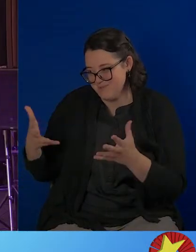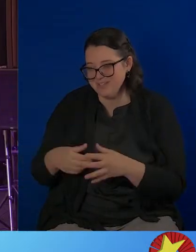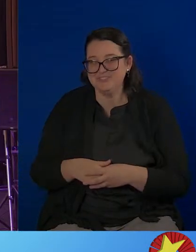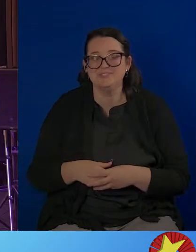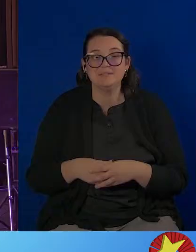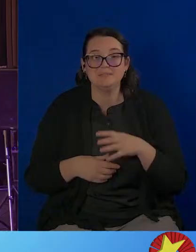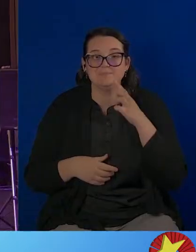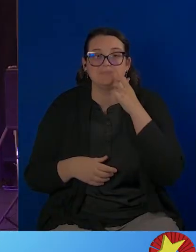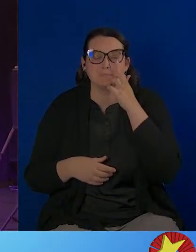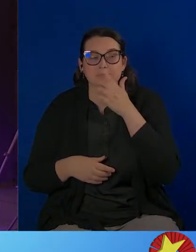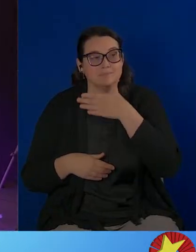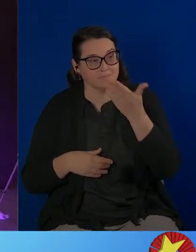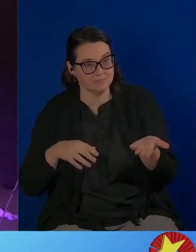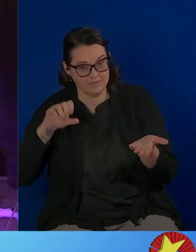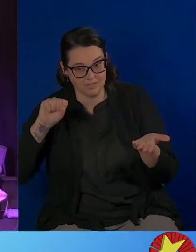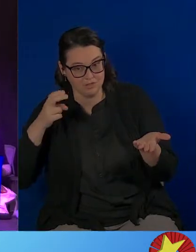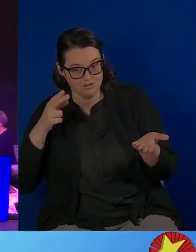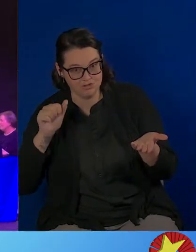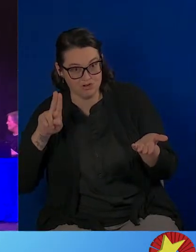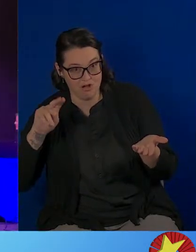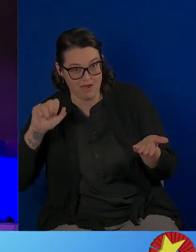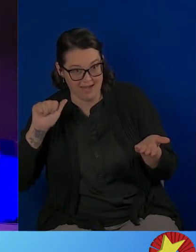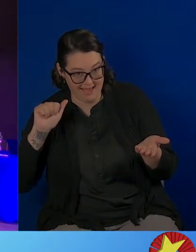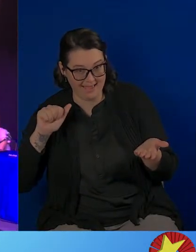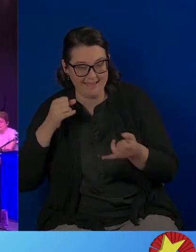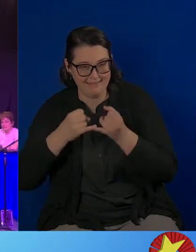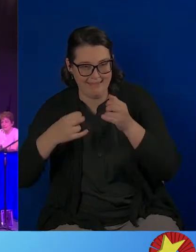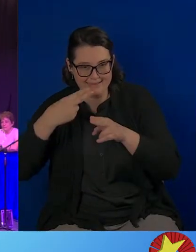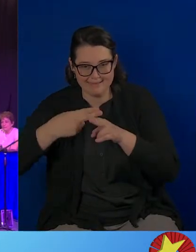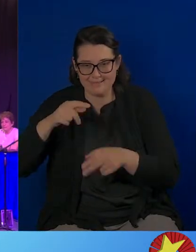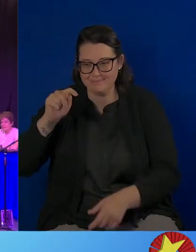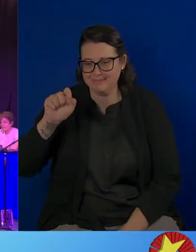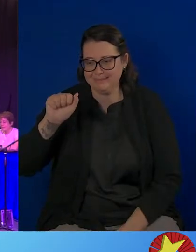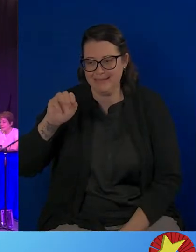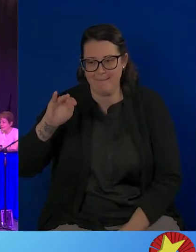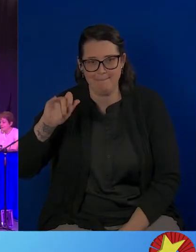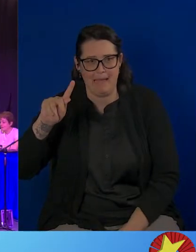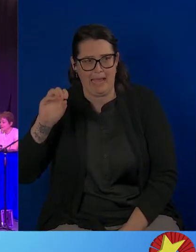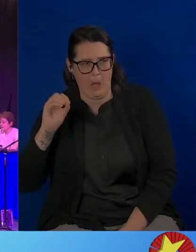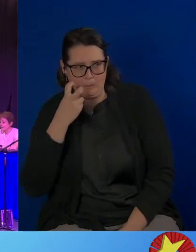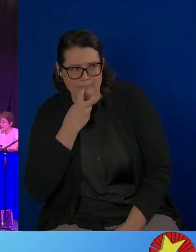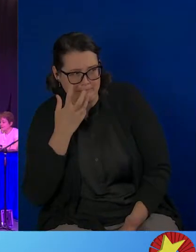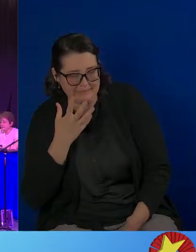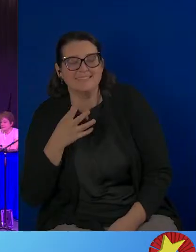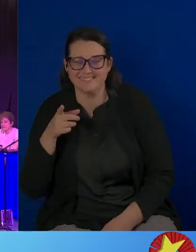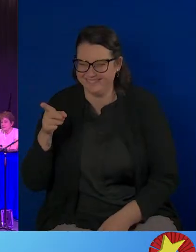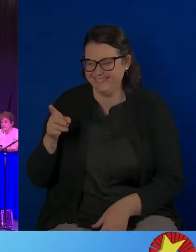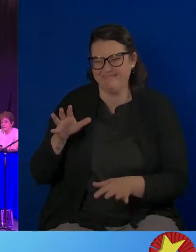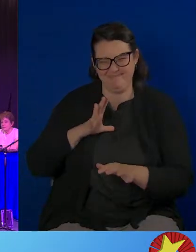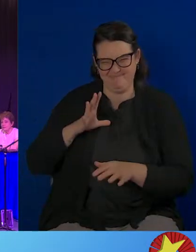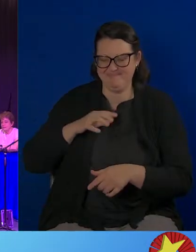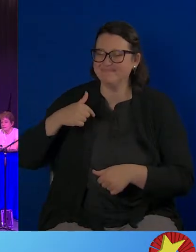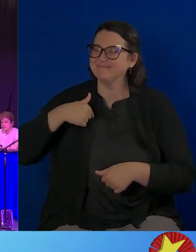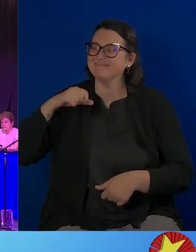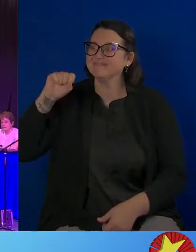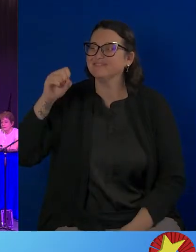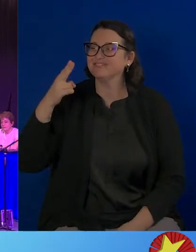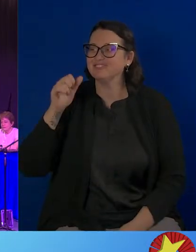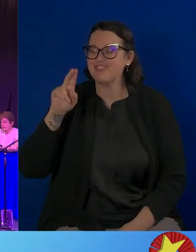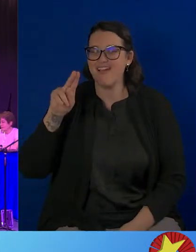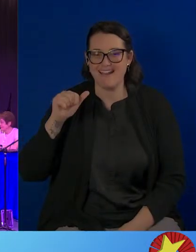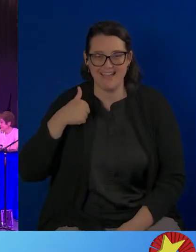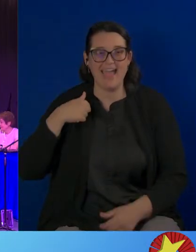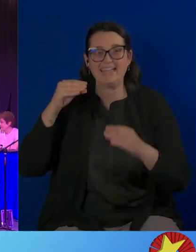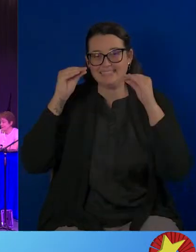Shauna, I'm sorry, I don't want to mispronounce your name. Tamiko. Hi, I'm Shauna Tamiko. I teach in the Peoria